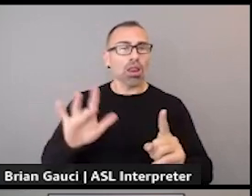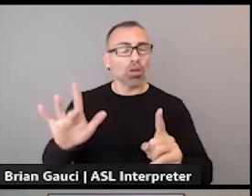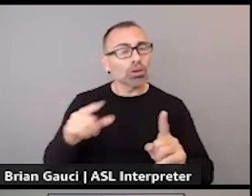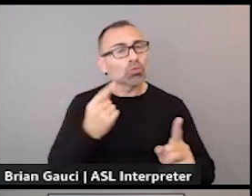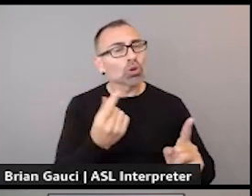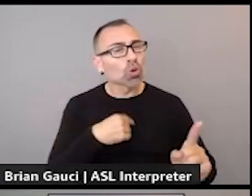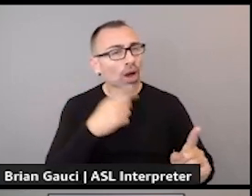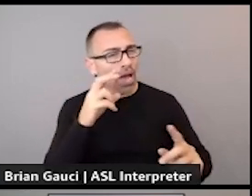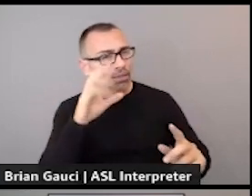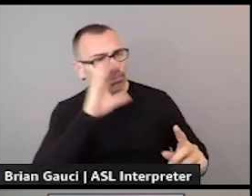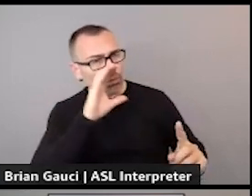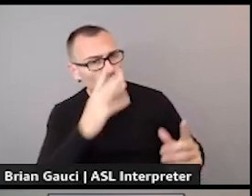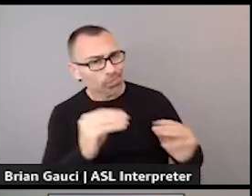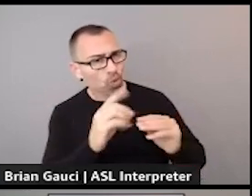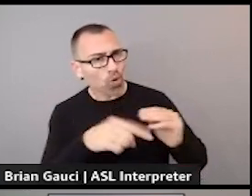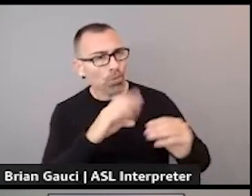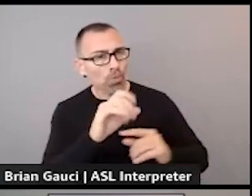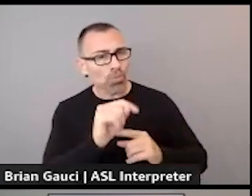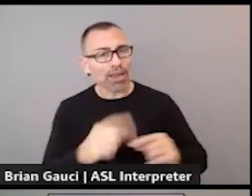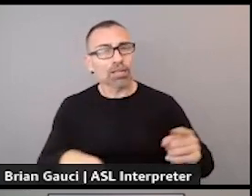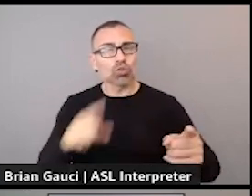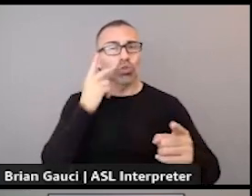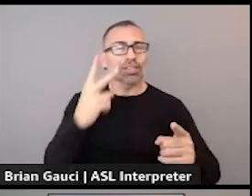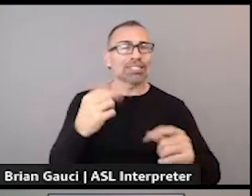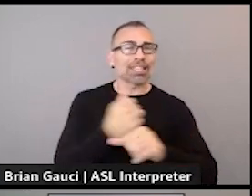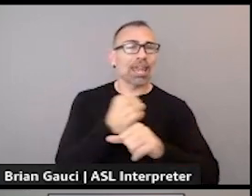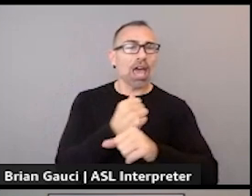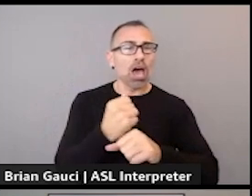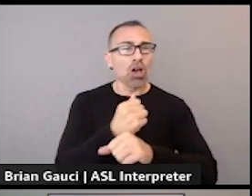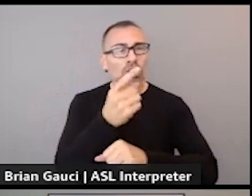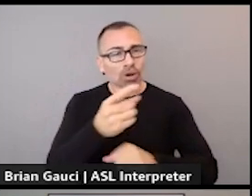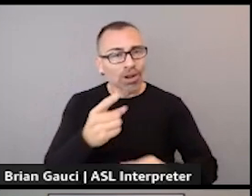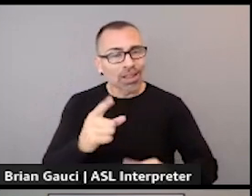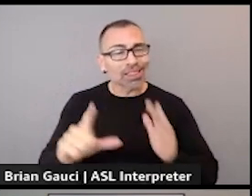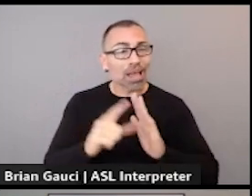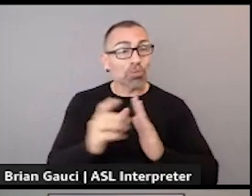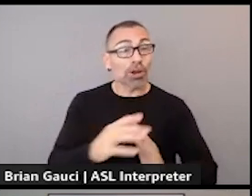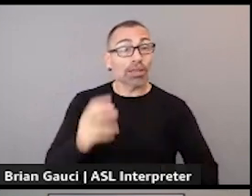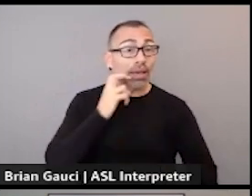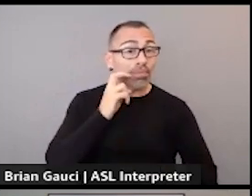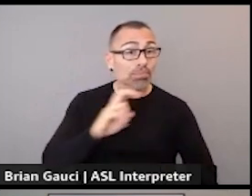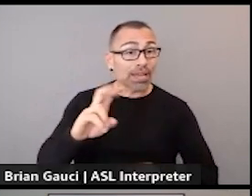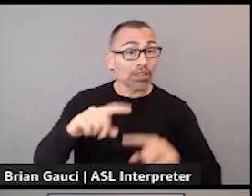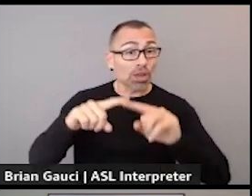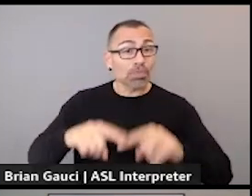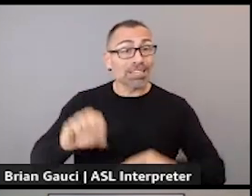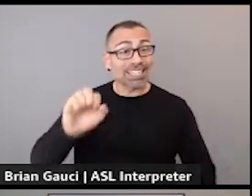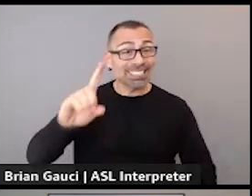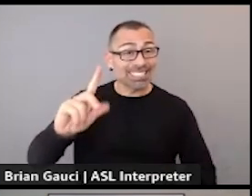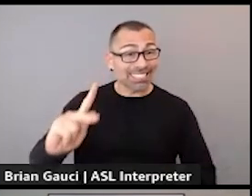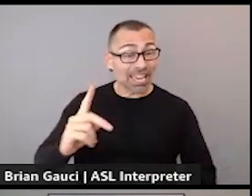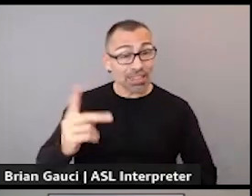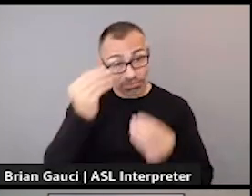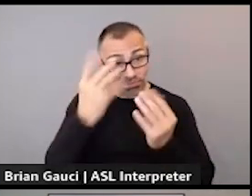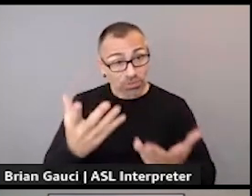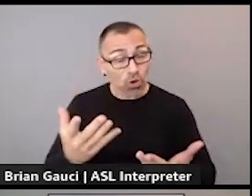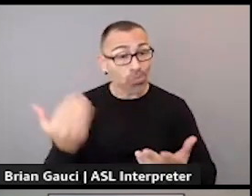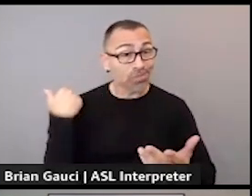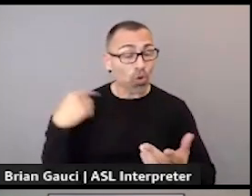Yeah. play into quantum computing? So qubits, so similar to how computers have bits for computation, qubit just